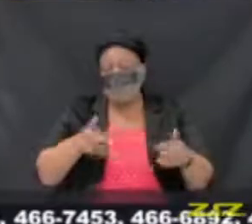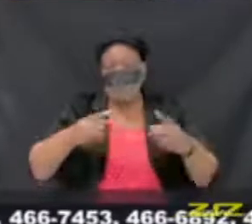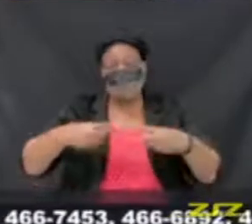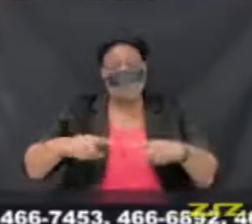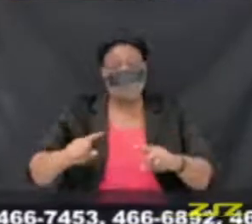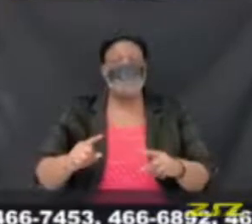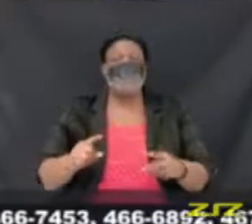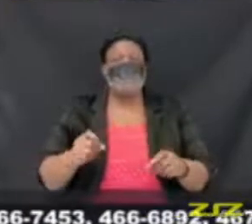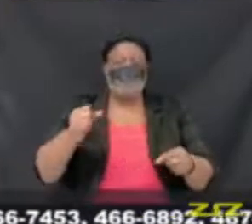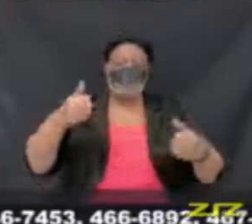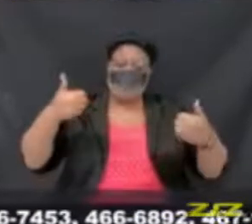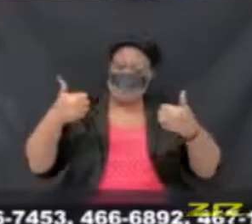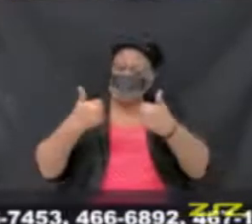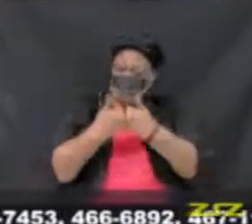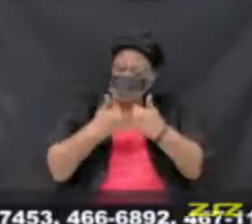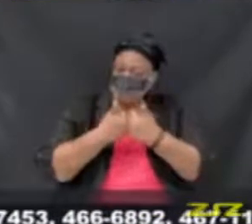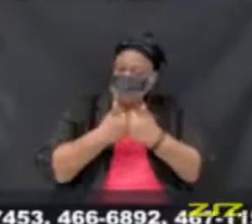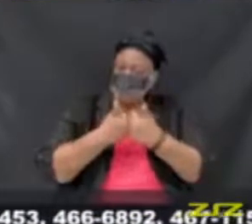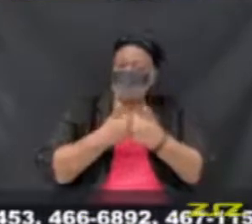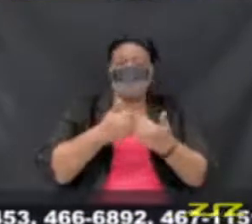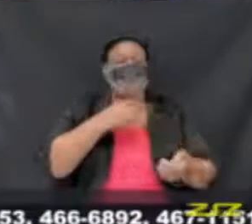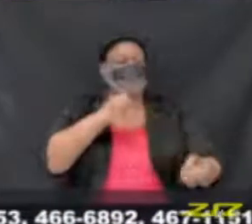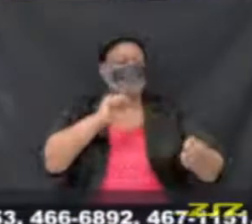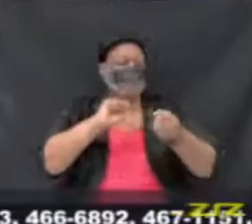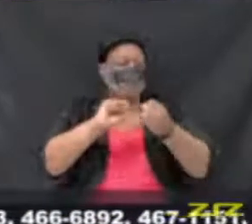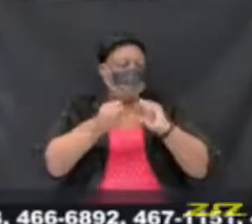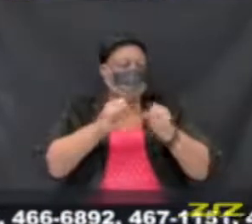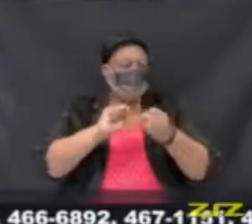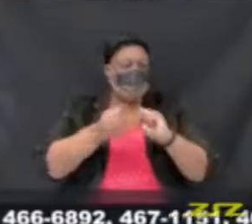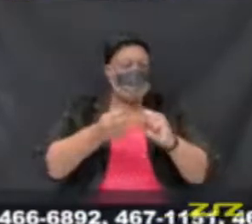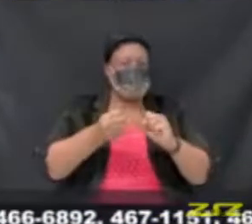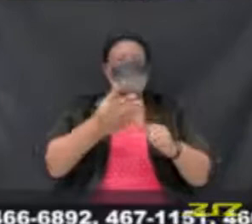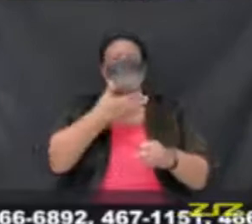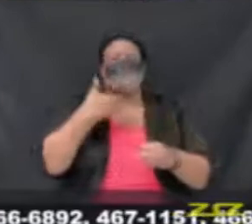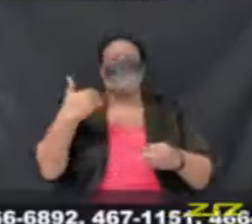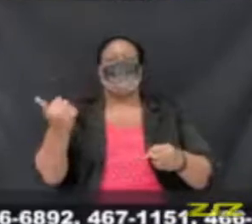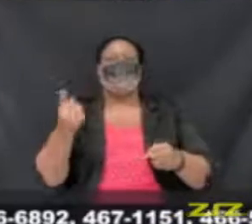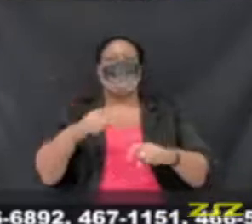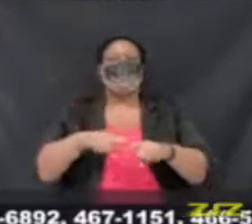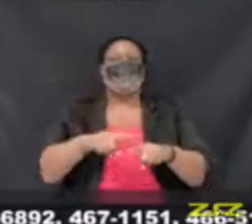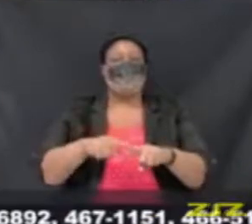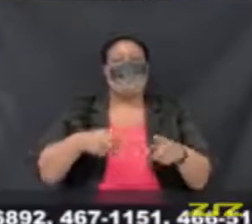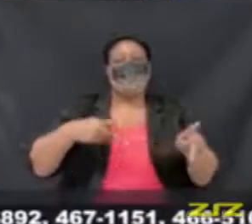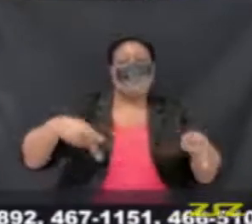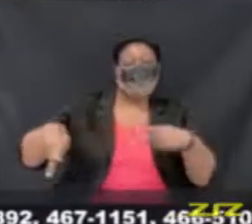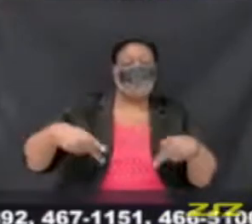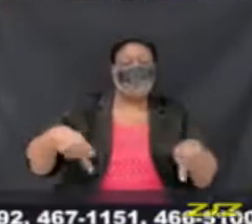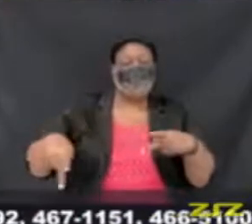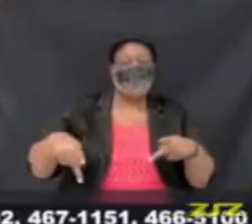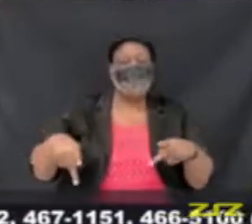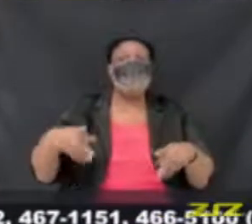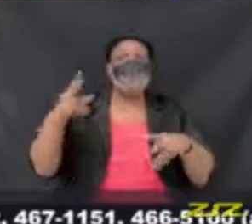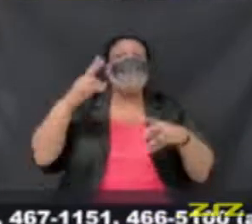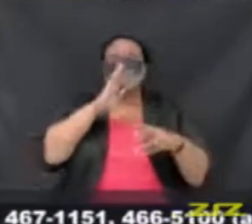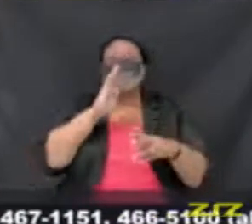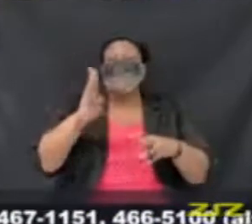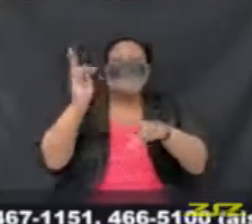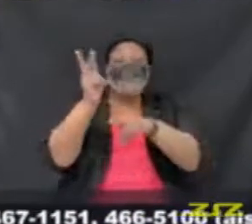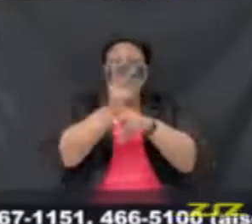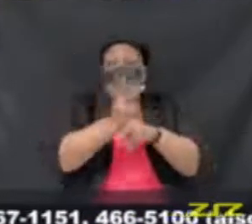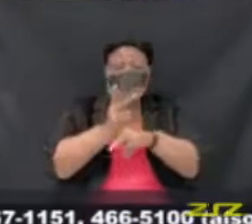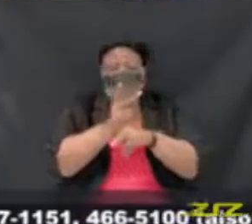Contact sports and certain social activity are some examples of activities we should be careful with and take